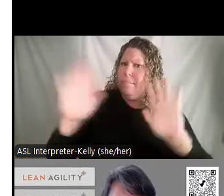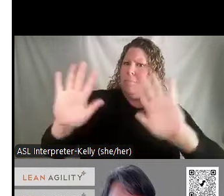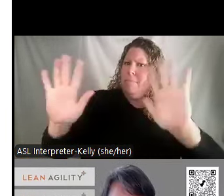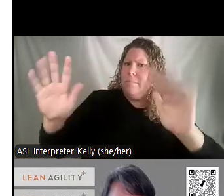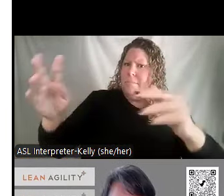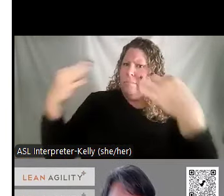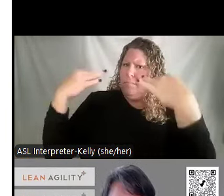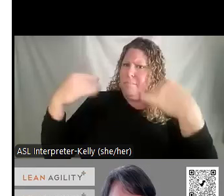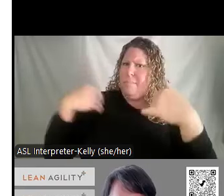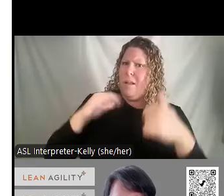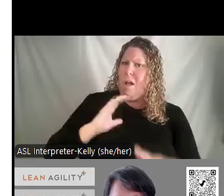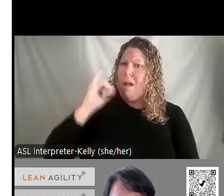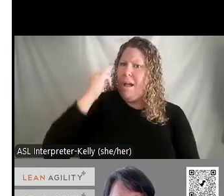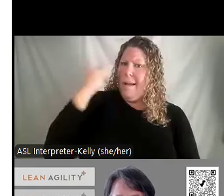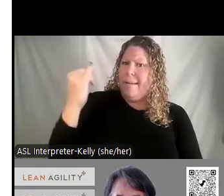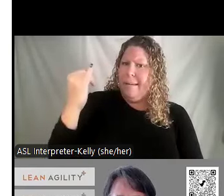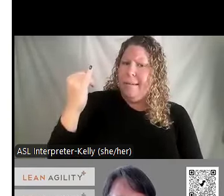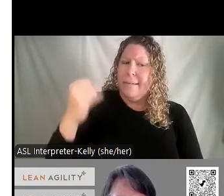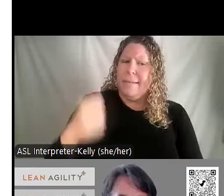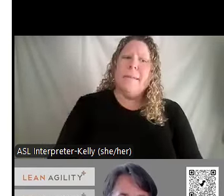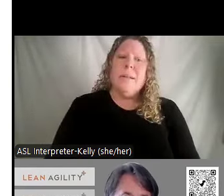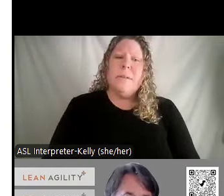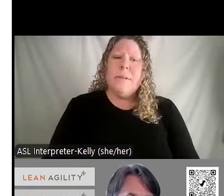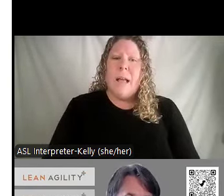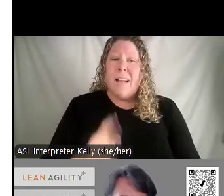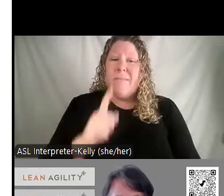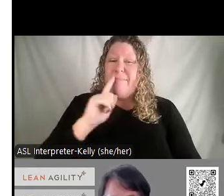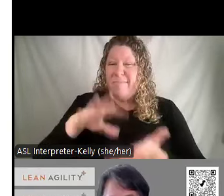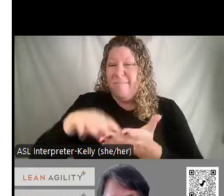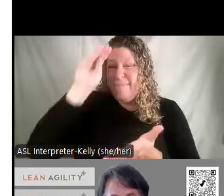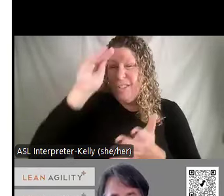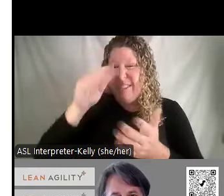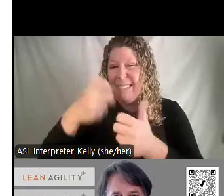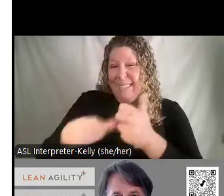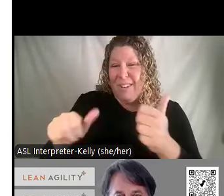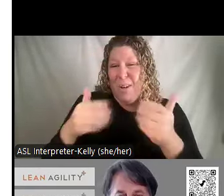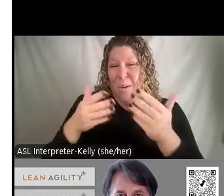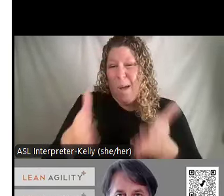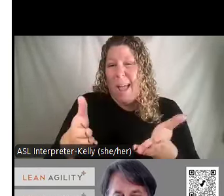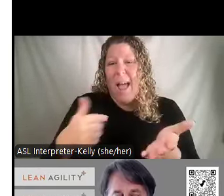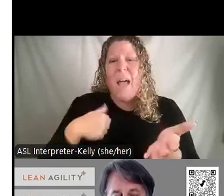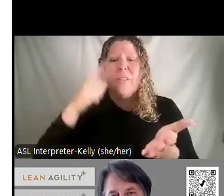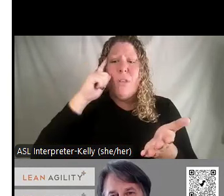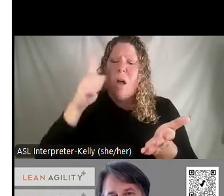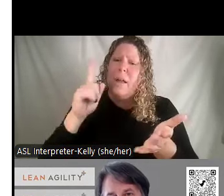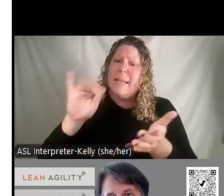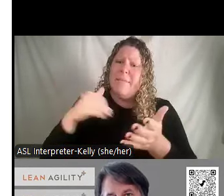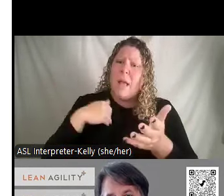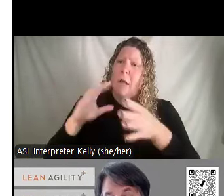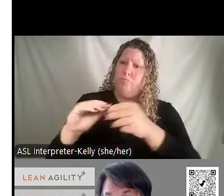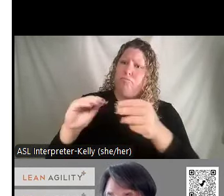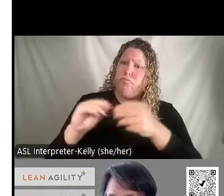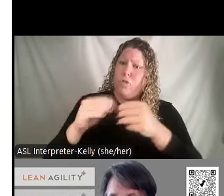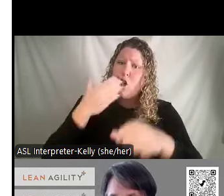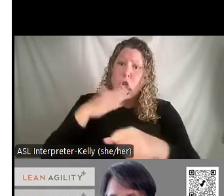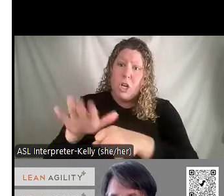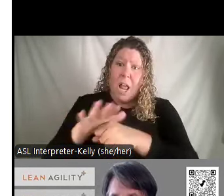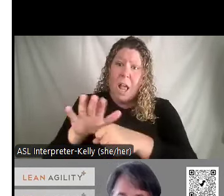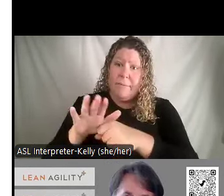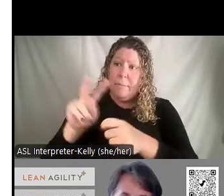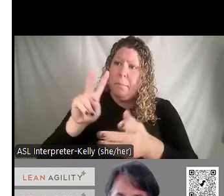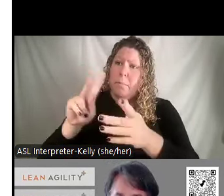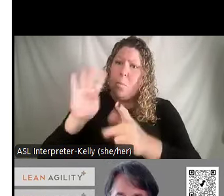those others? And I've learned this the hard way. I used to think that just a compelling elevator pitch would be enough. But that isn't enough